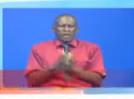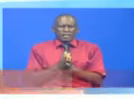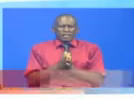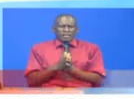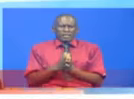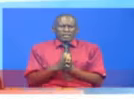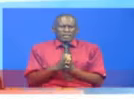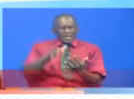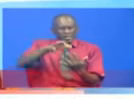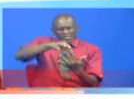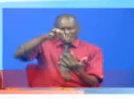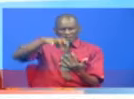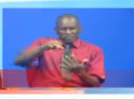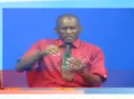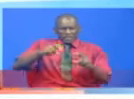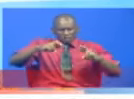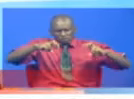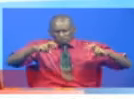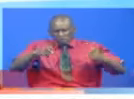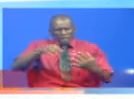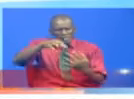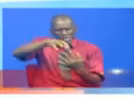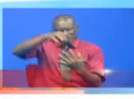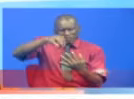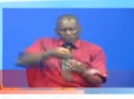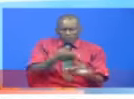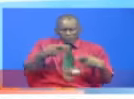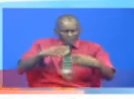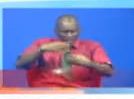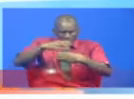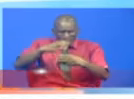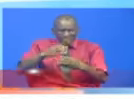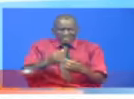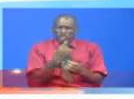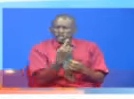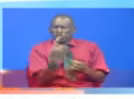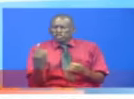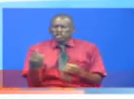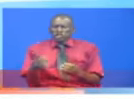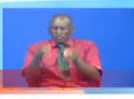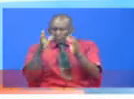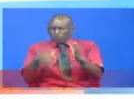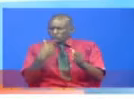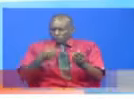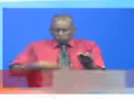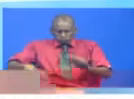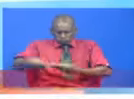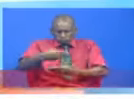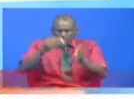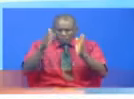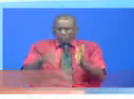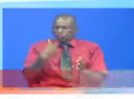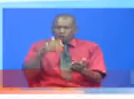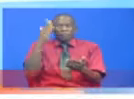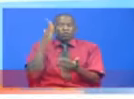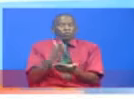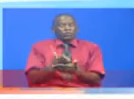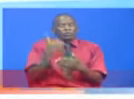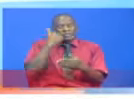and identify and trace and then test each and every contact and then their contacts and so on.